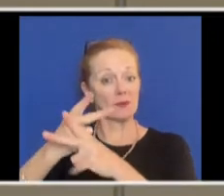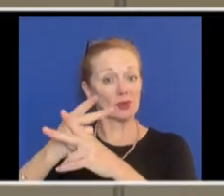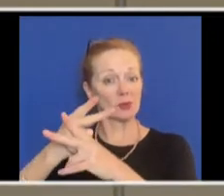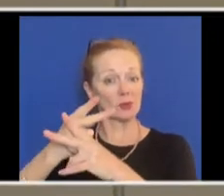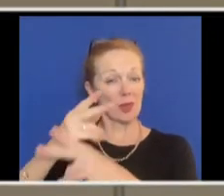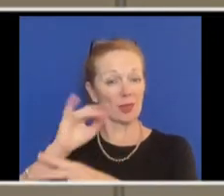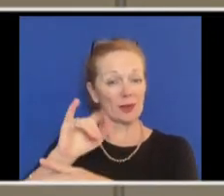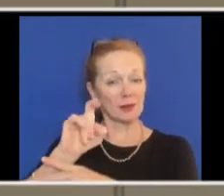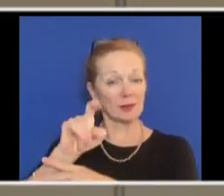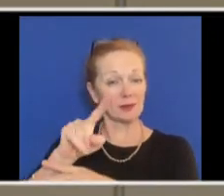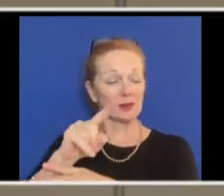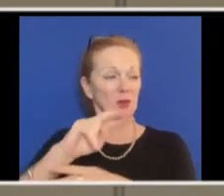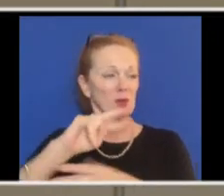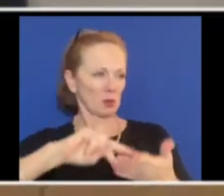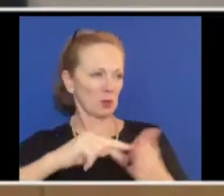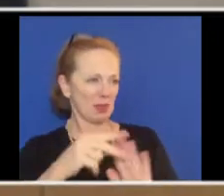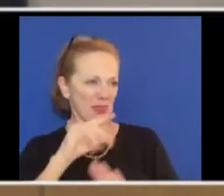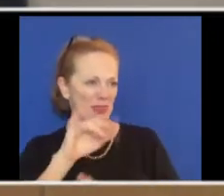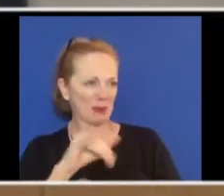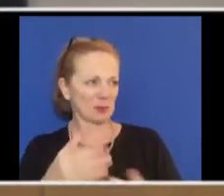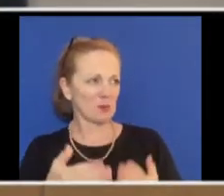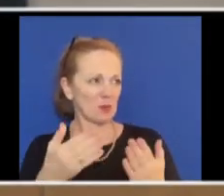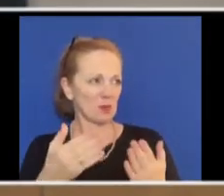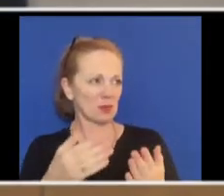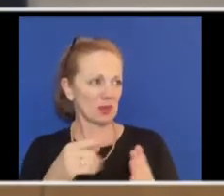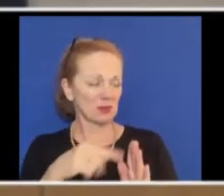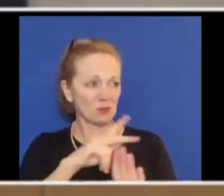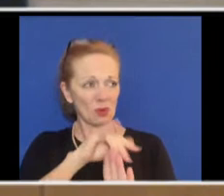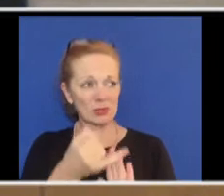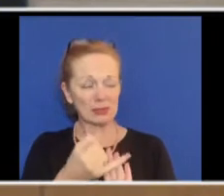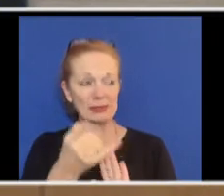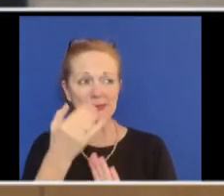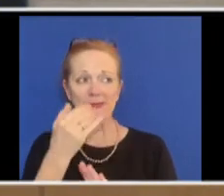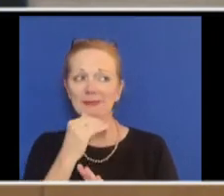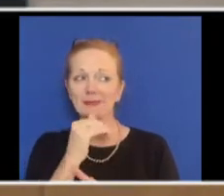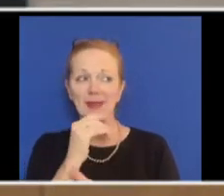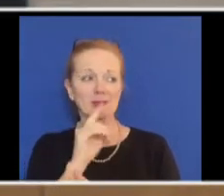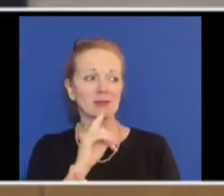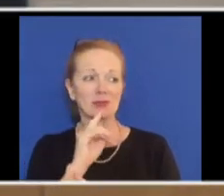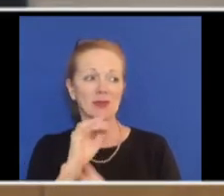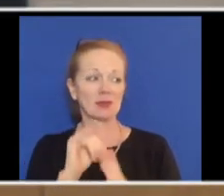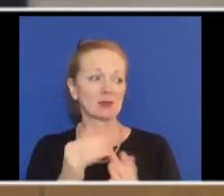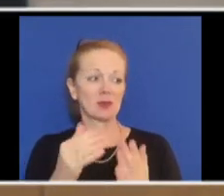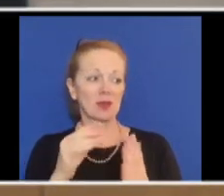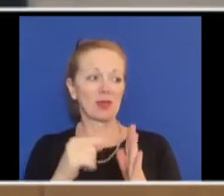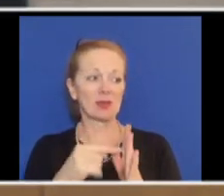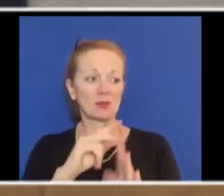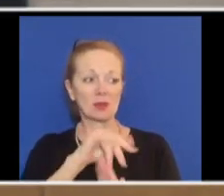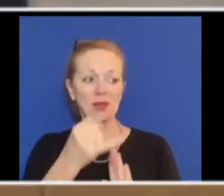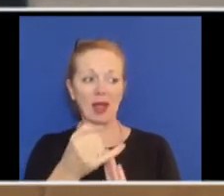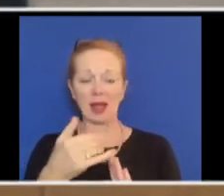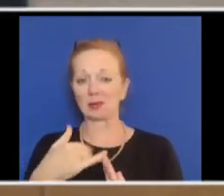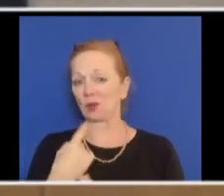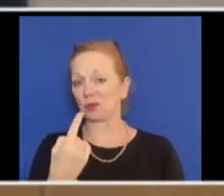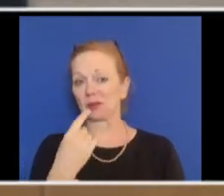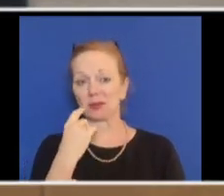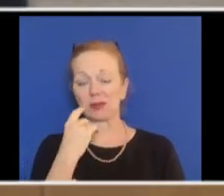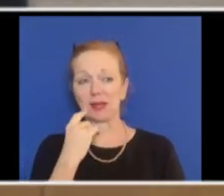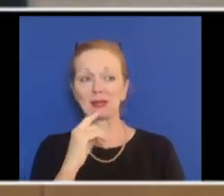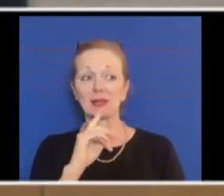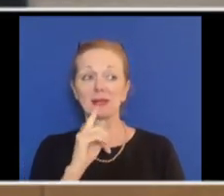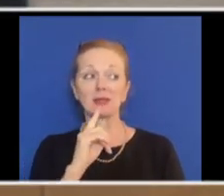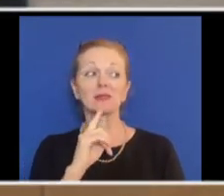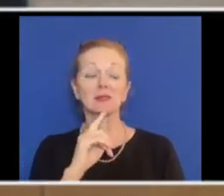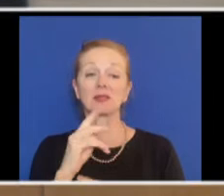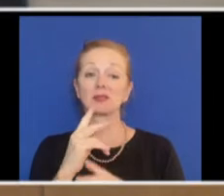oh the one that's being proposed for this project I don't believe the median that's proposed for this project has one there is a